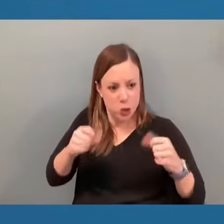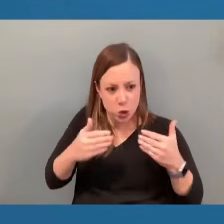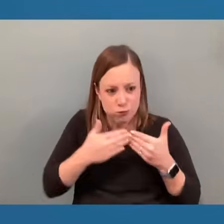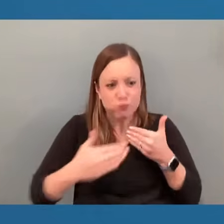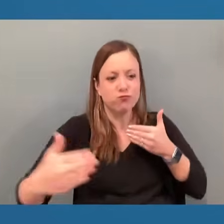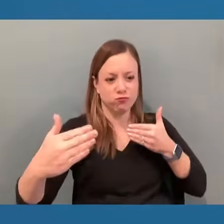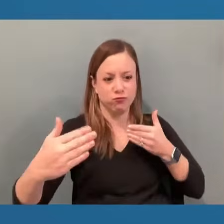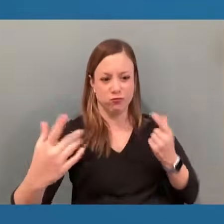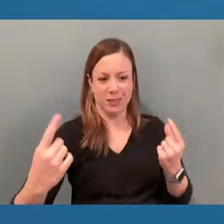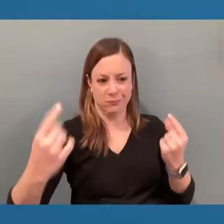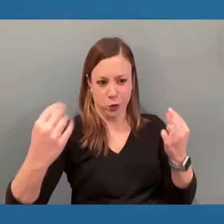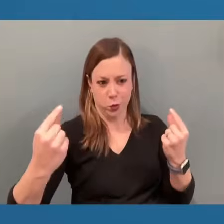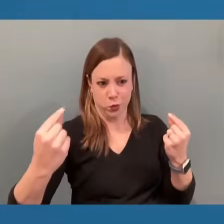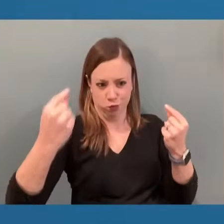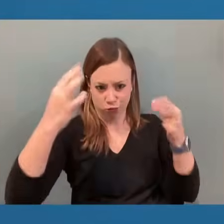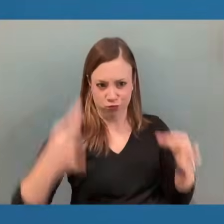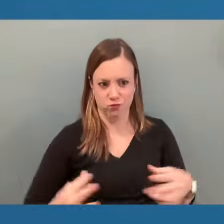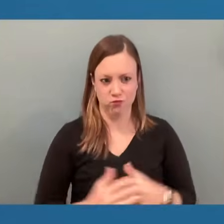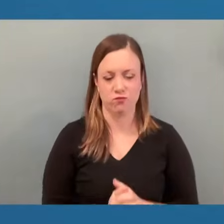Oh,